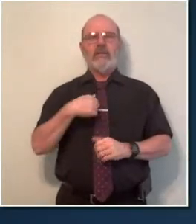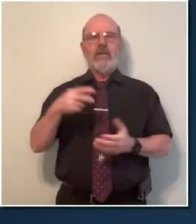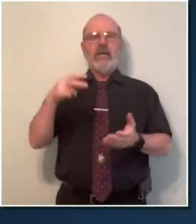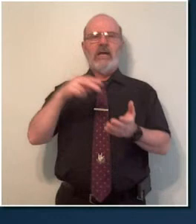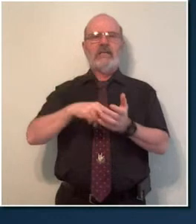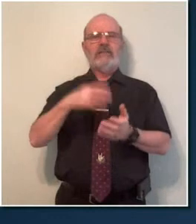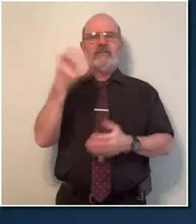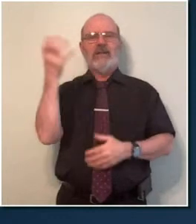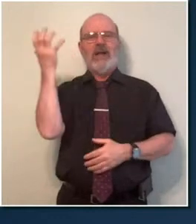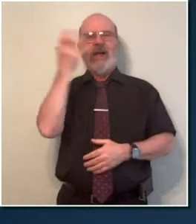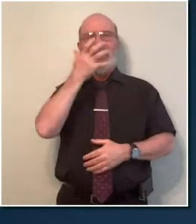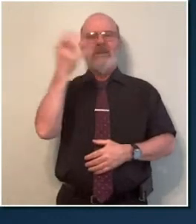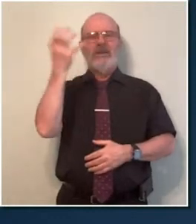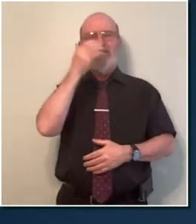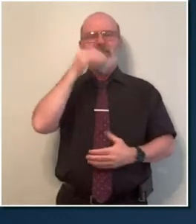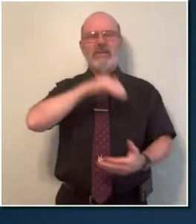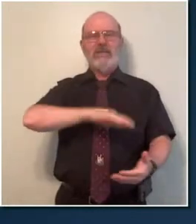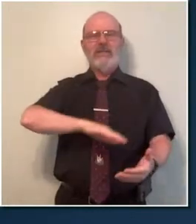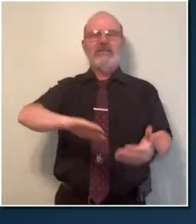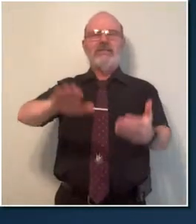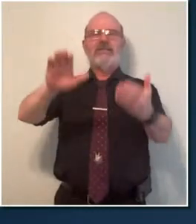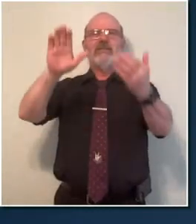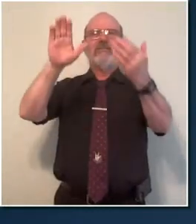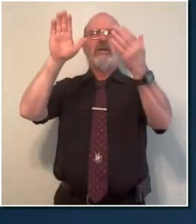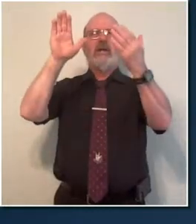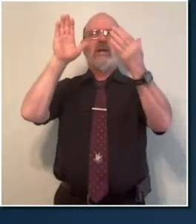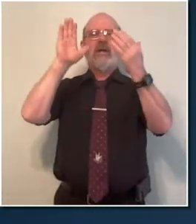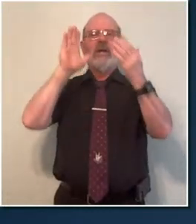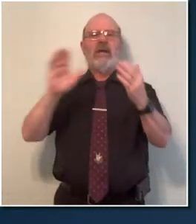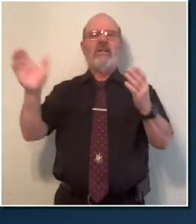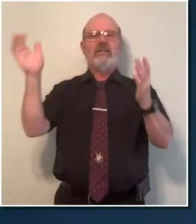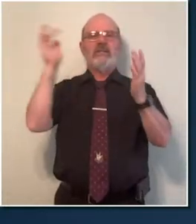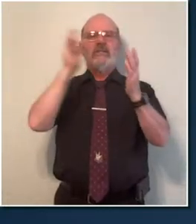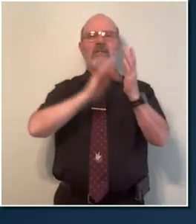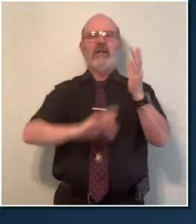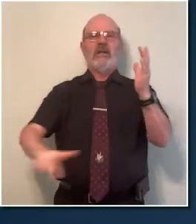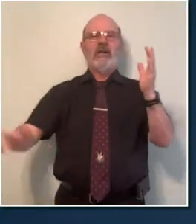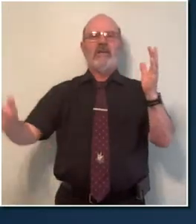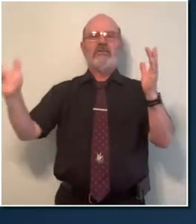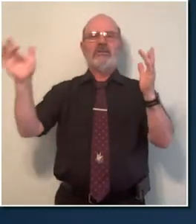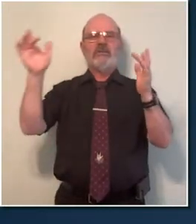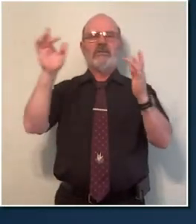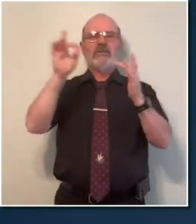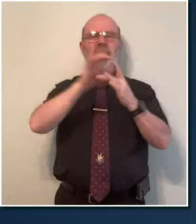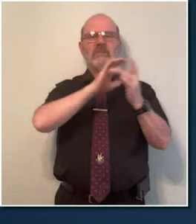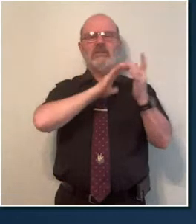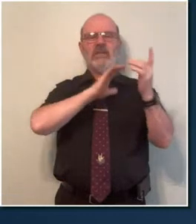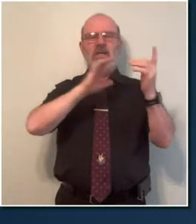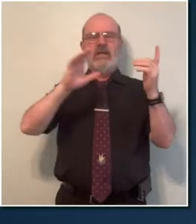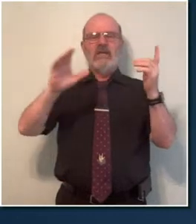I stand amazed in the presence of Jesus the